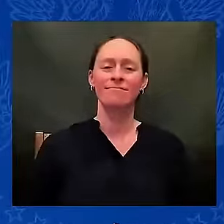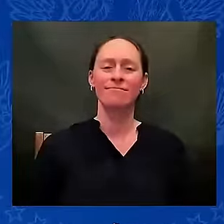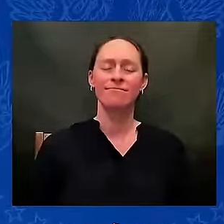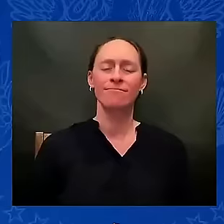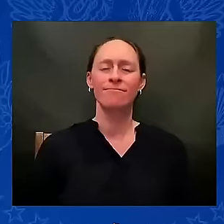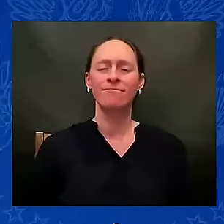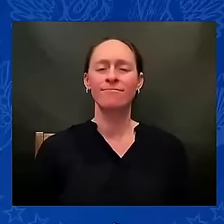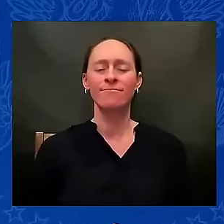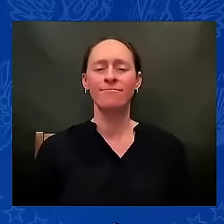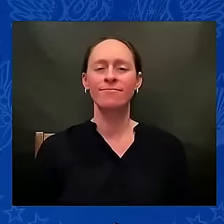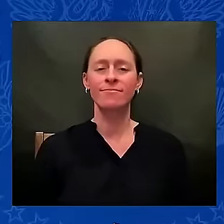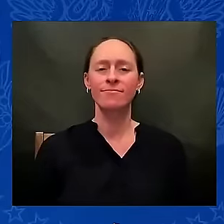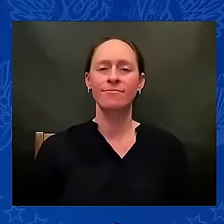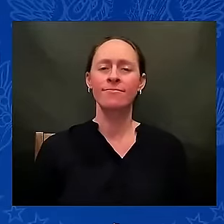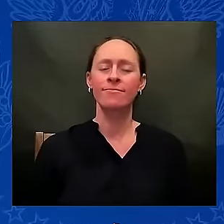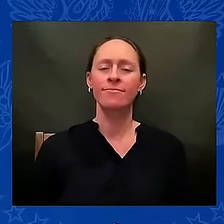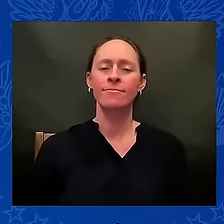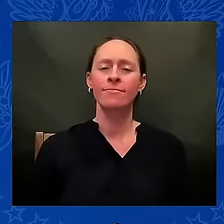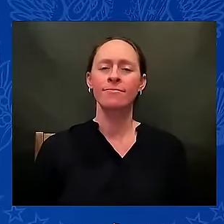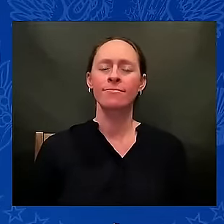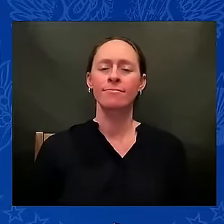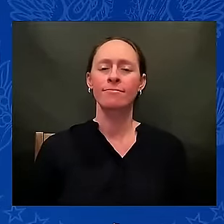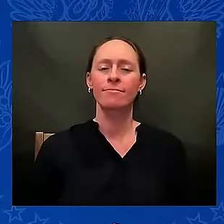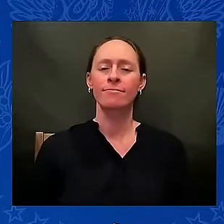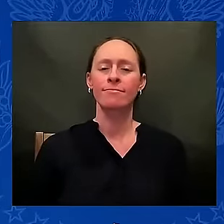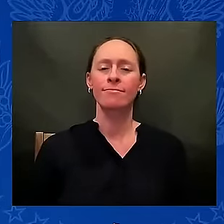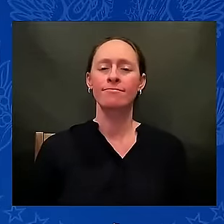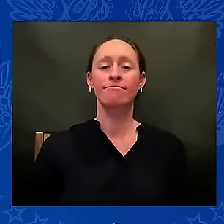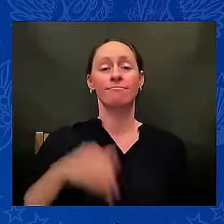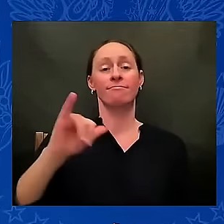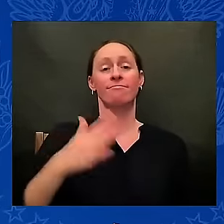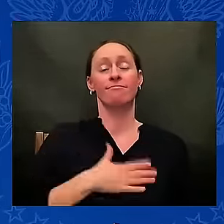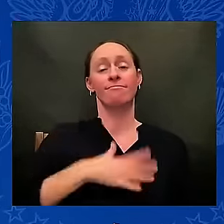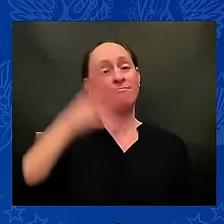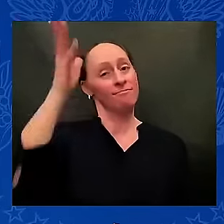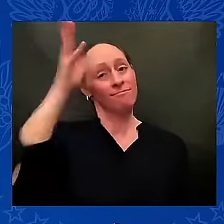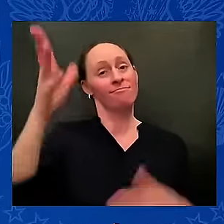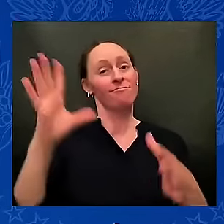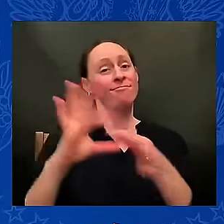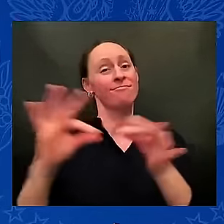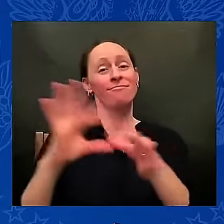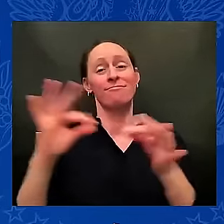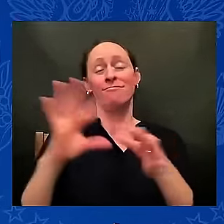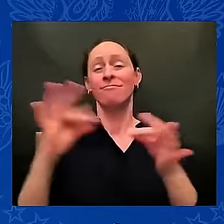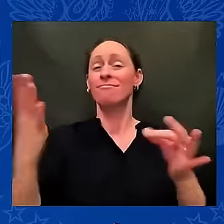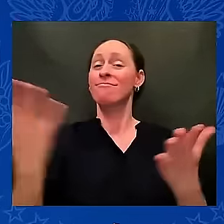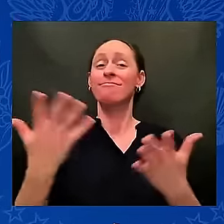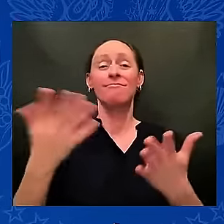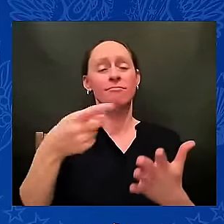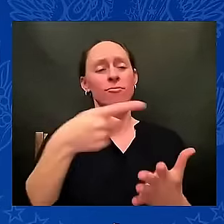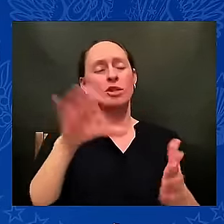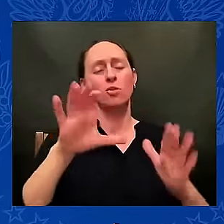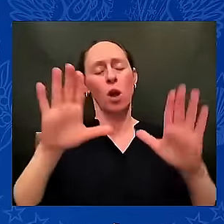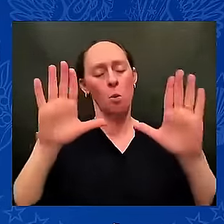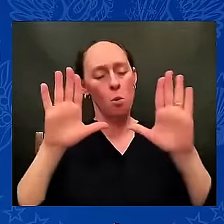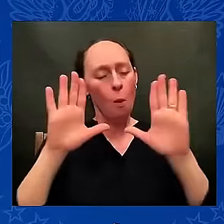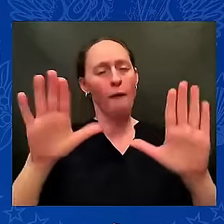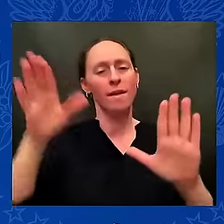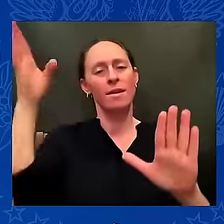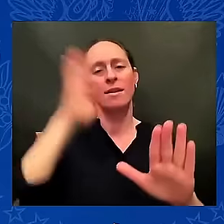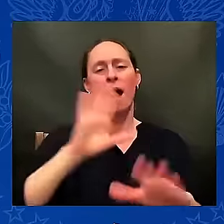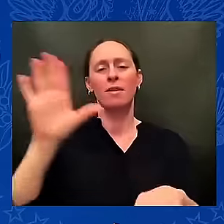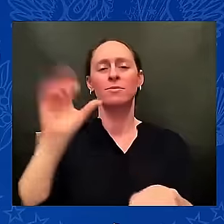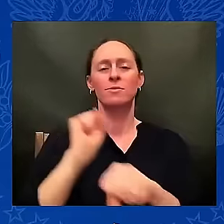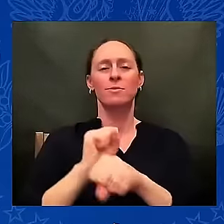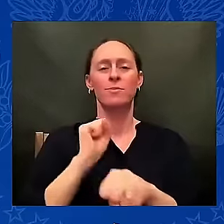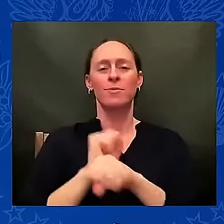As my grandfather would say, you're doing God's work. Another courageous leader who spent decades shining a light on